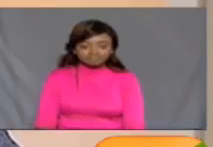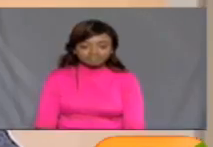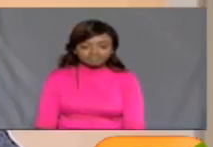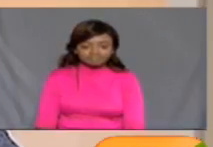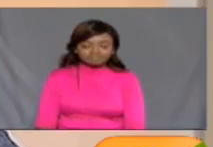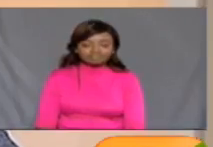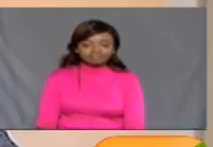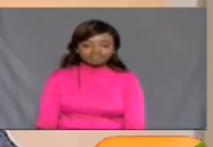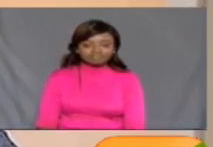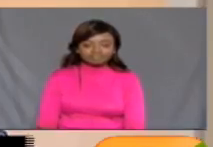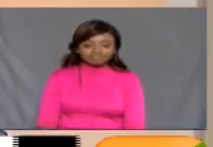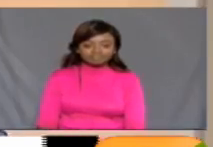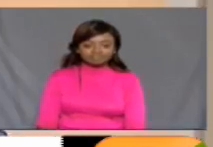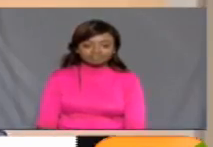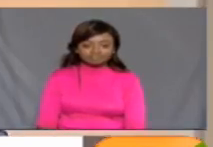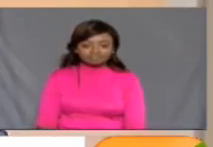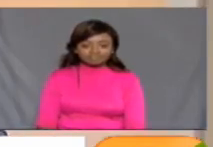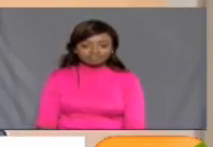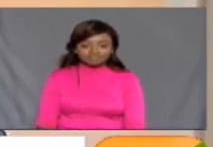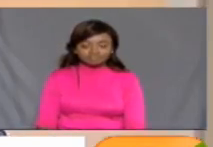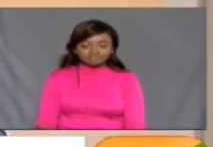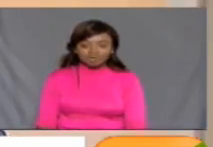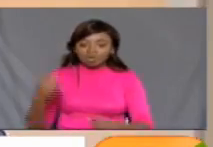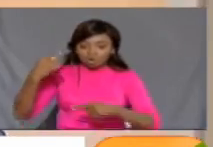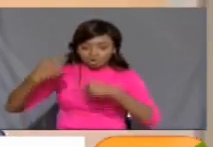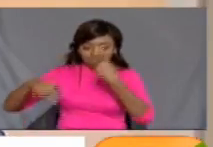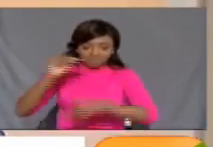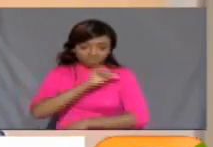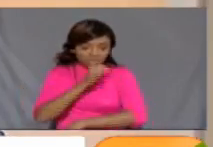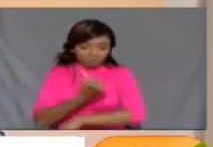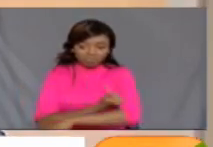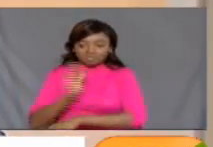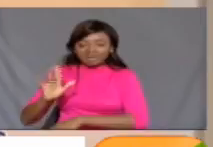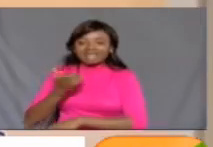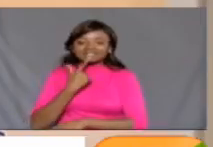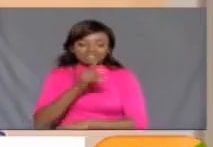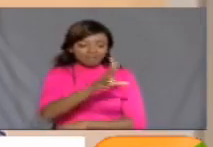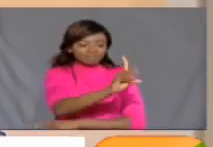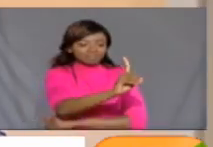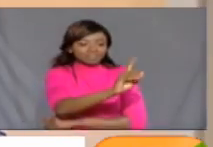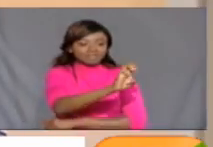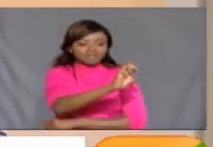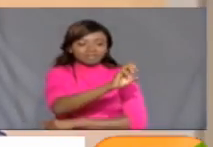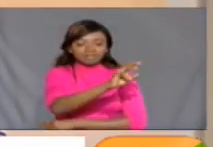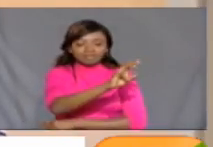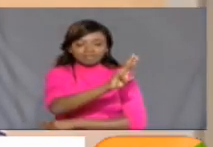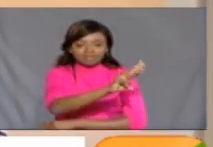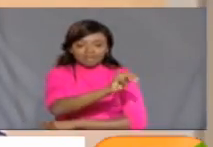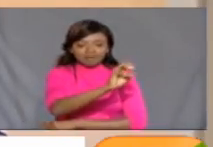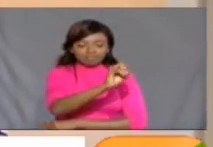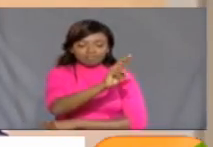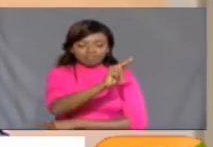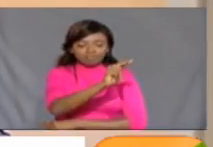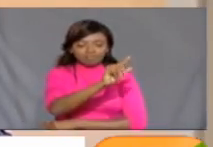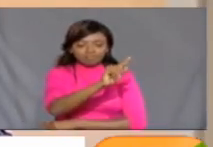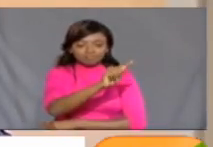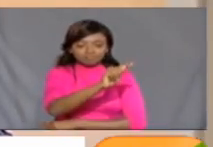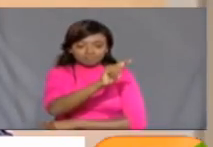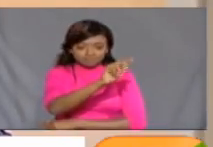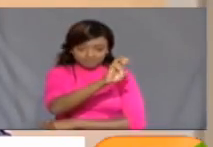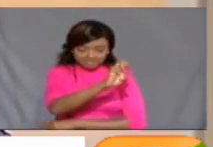The Competition Authority has fined fruit juice maker Del Monte for misrepresenting standards and quality of their